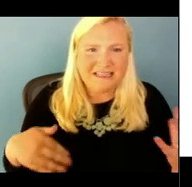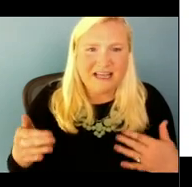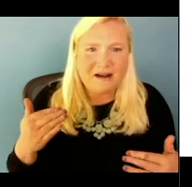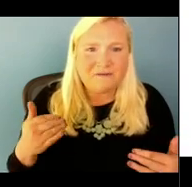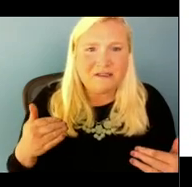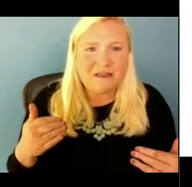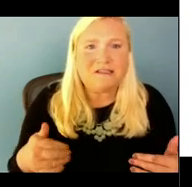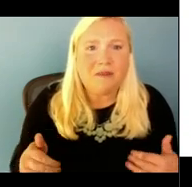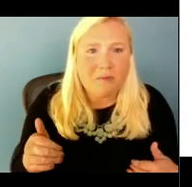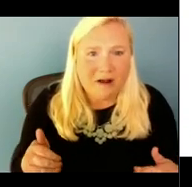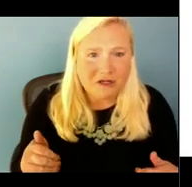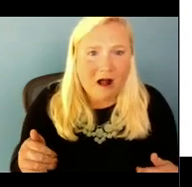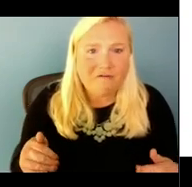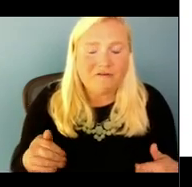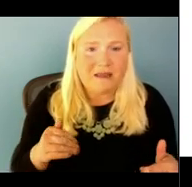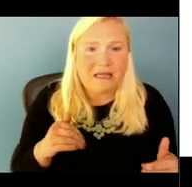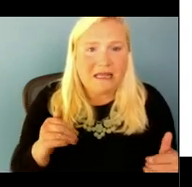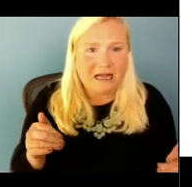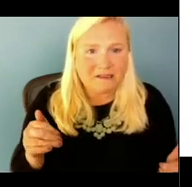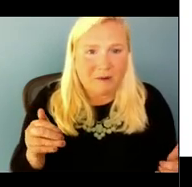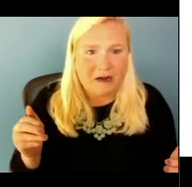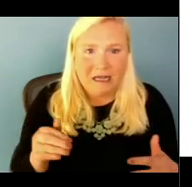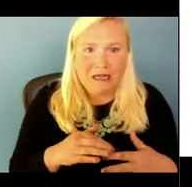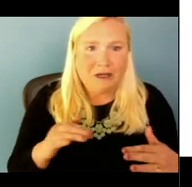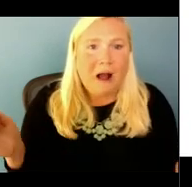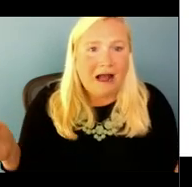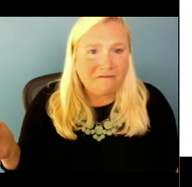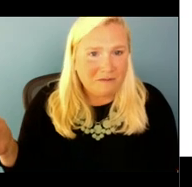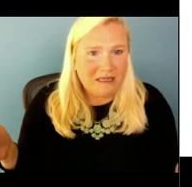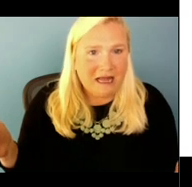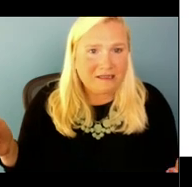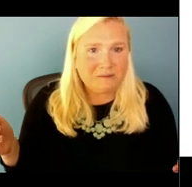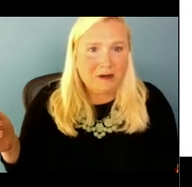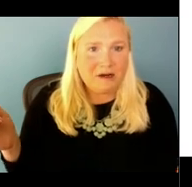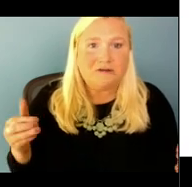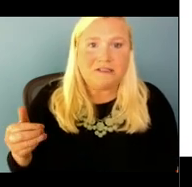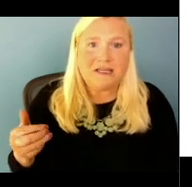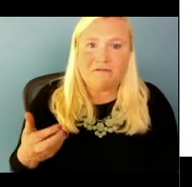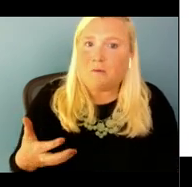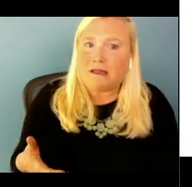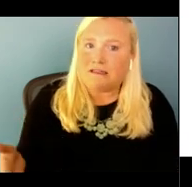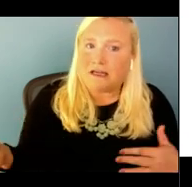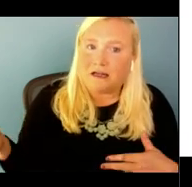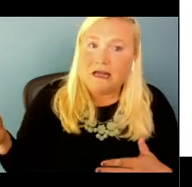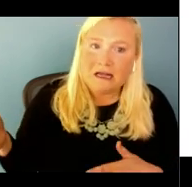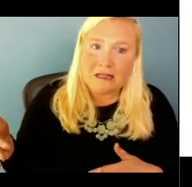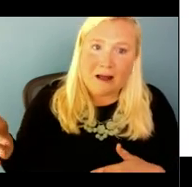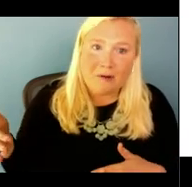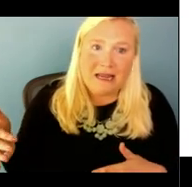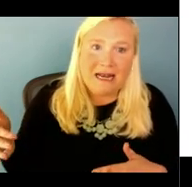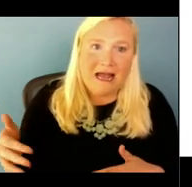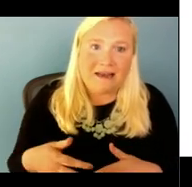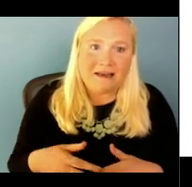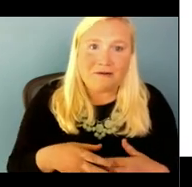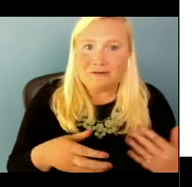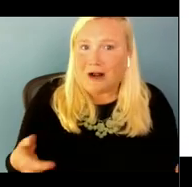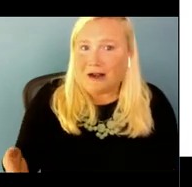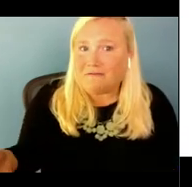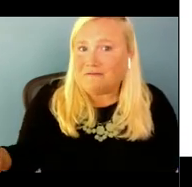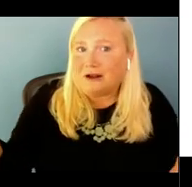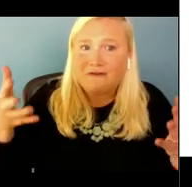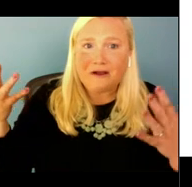I think that takes kind of some of the pressure off of being the expert. You don't have to be the expert. You just have to be willing to collaborate